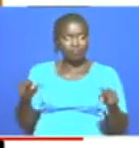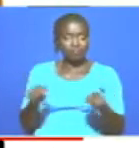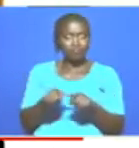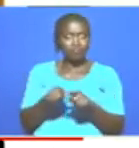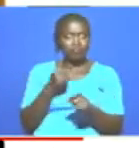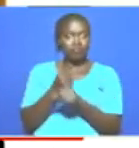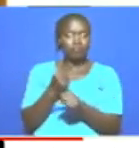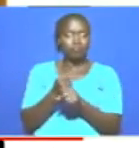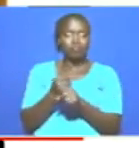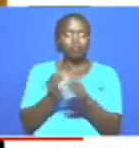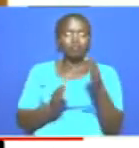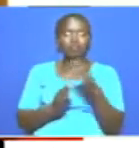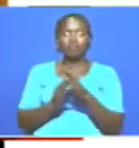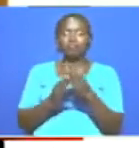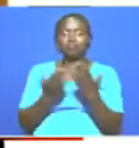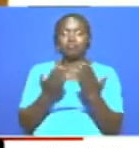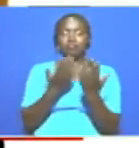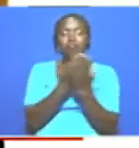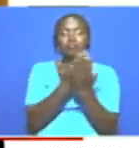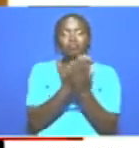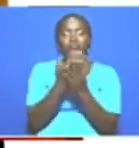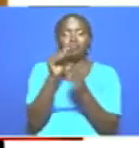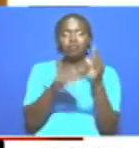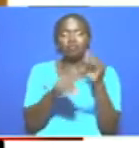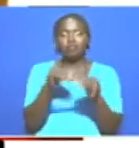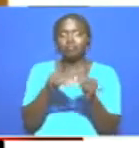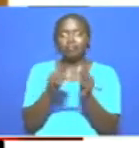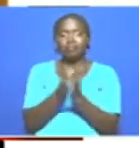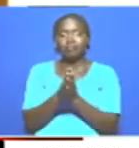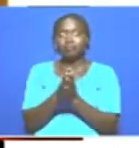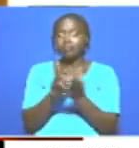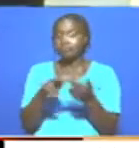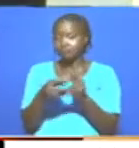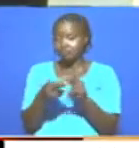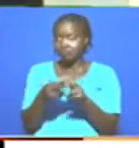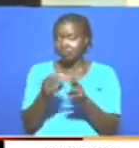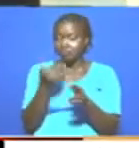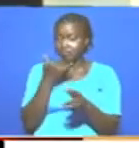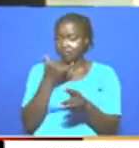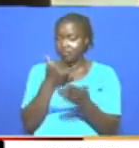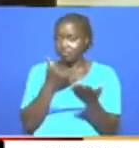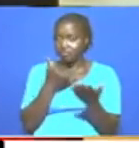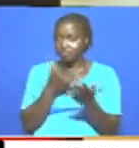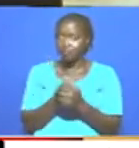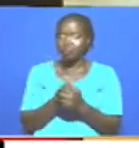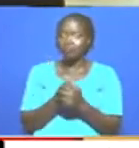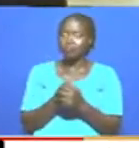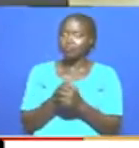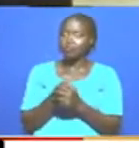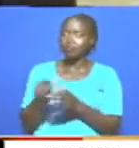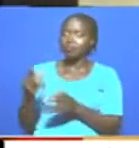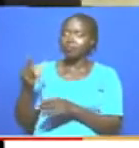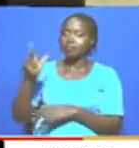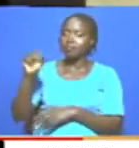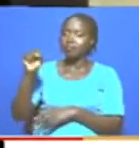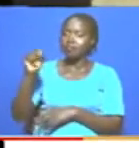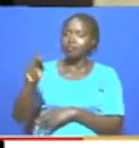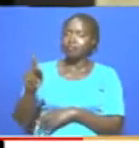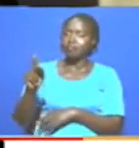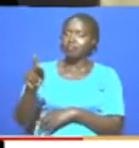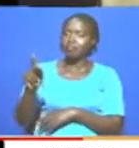top-notch prosecution of election and election-related offences. Law Society of Kenya President Eric